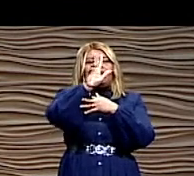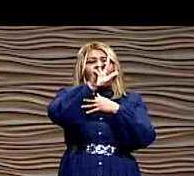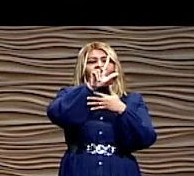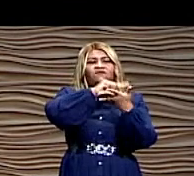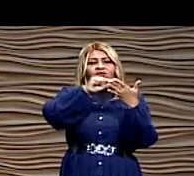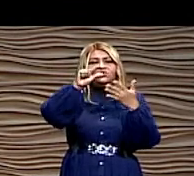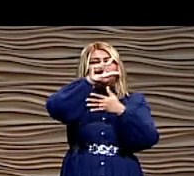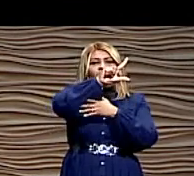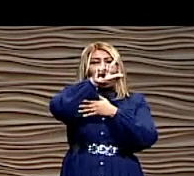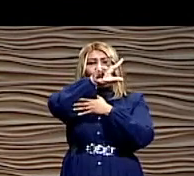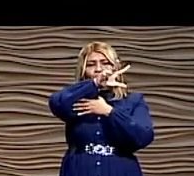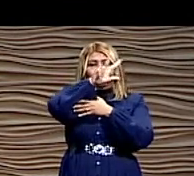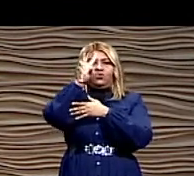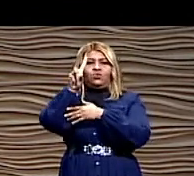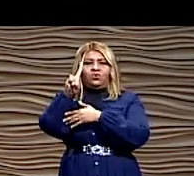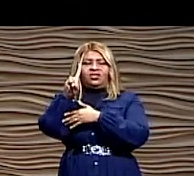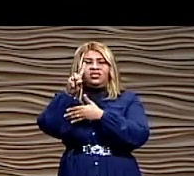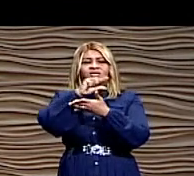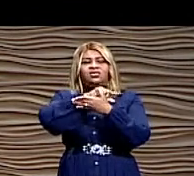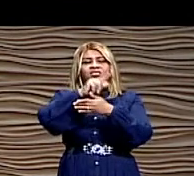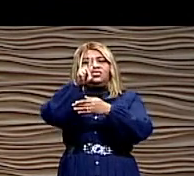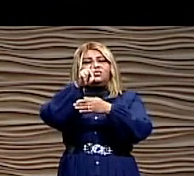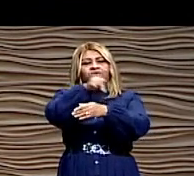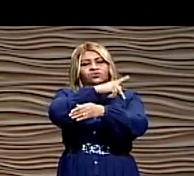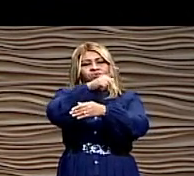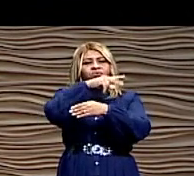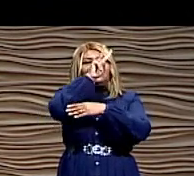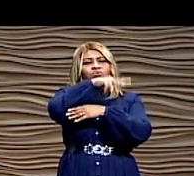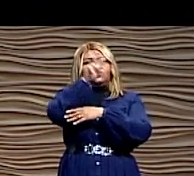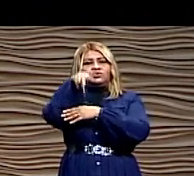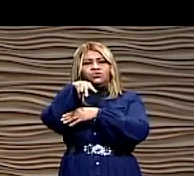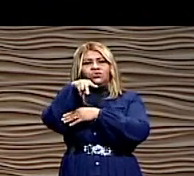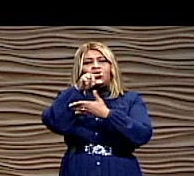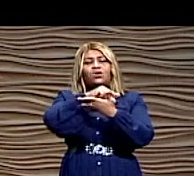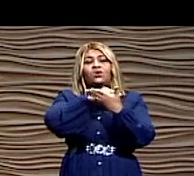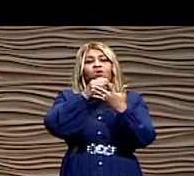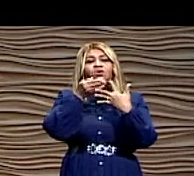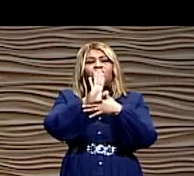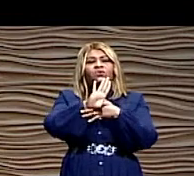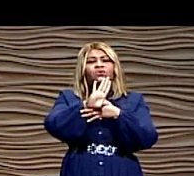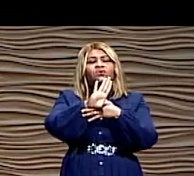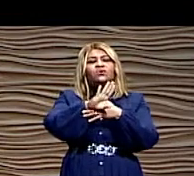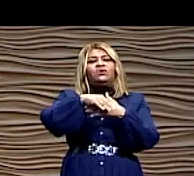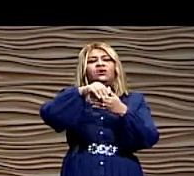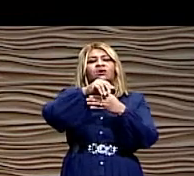31. Psalm 22, 22 through 31.